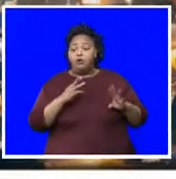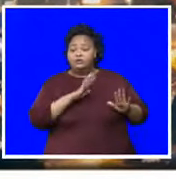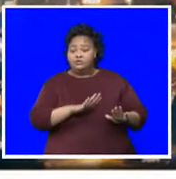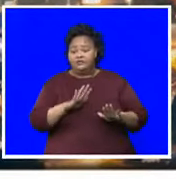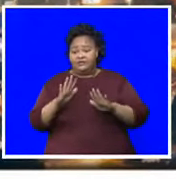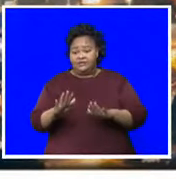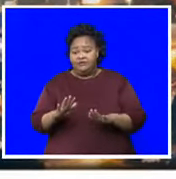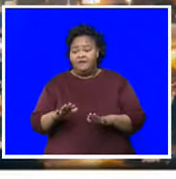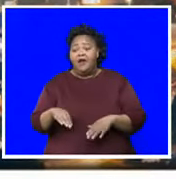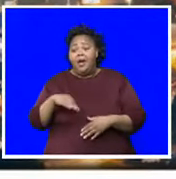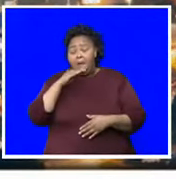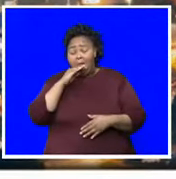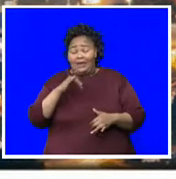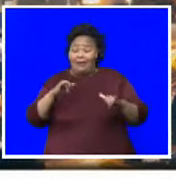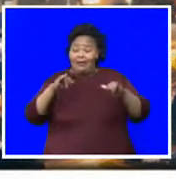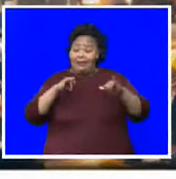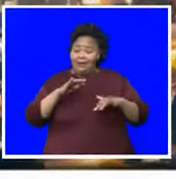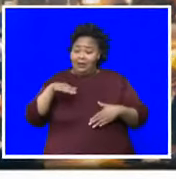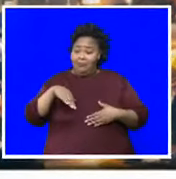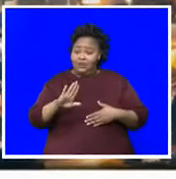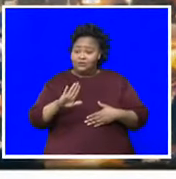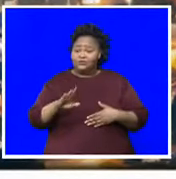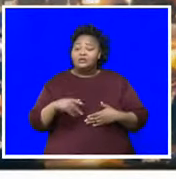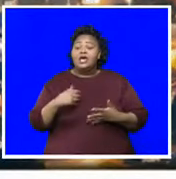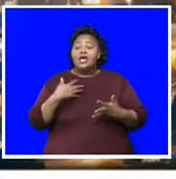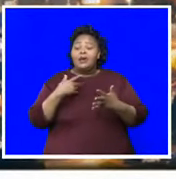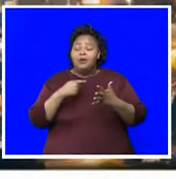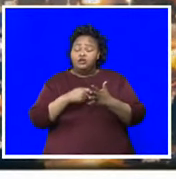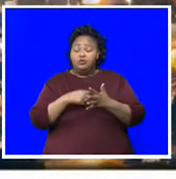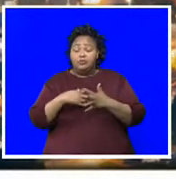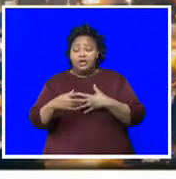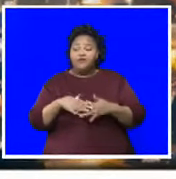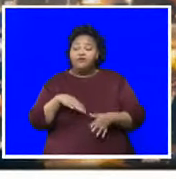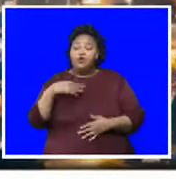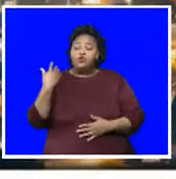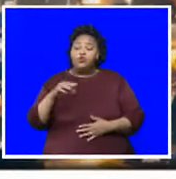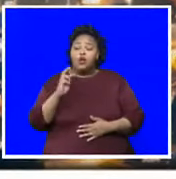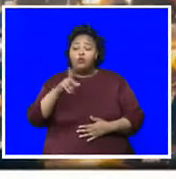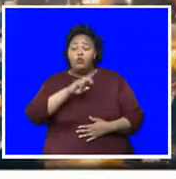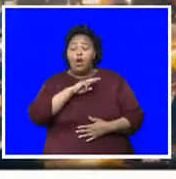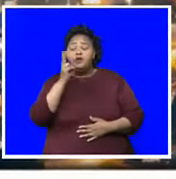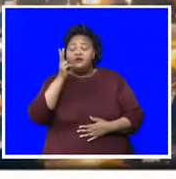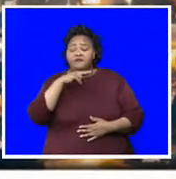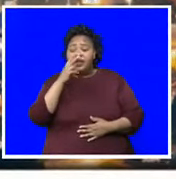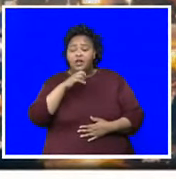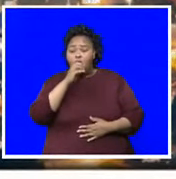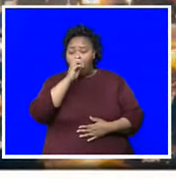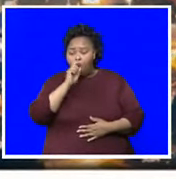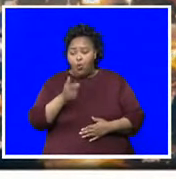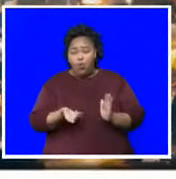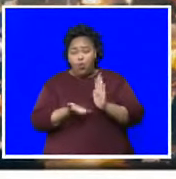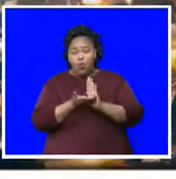yourself to dig deeper. Now, this is because the price of fuel is expected to hike from Friday.